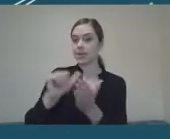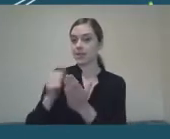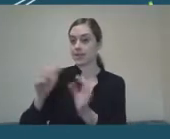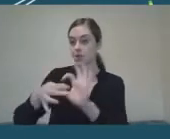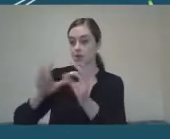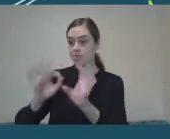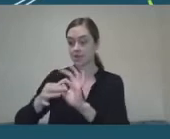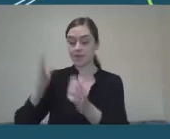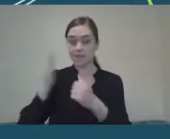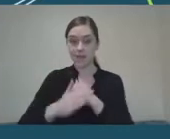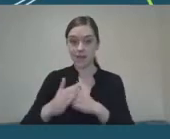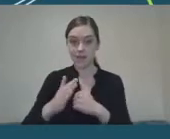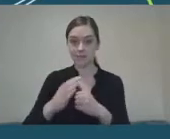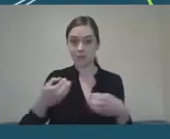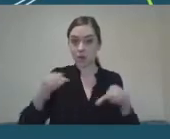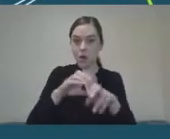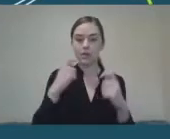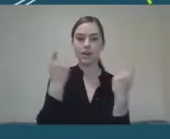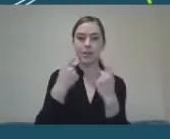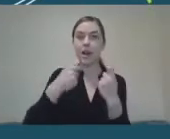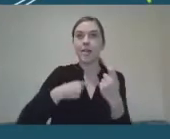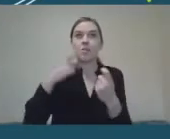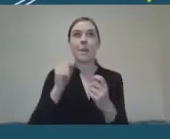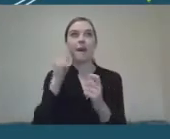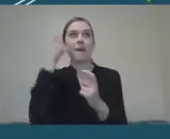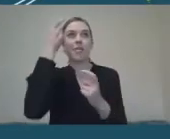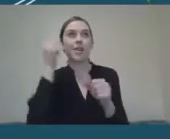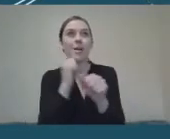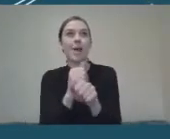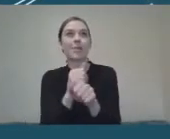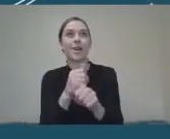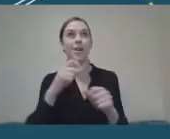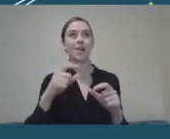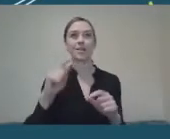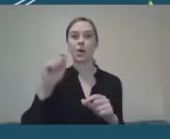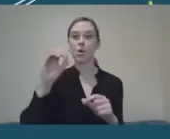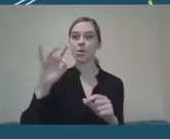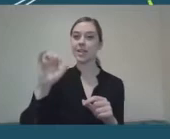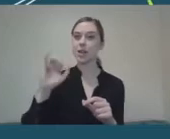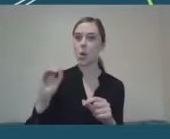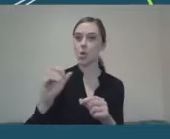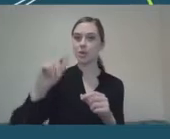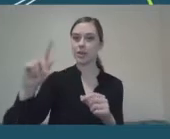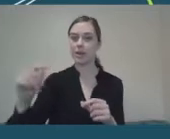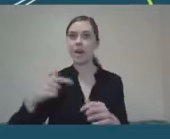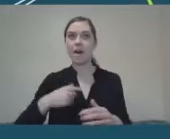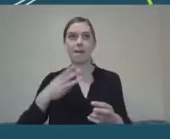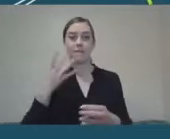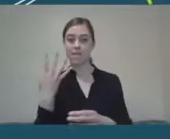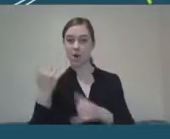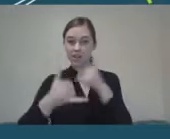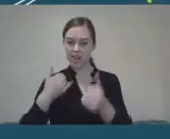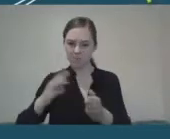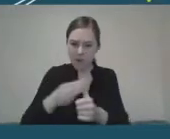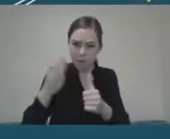ceremony, I remember dreaming of Tokyo 2020. I spent 4 years preparing for it and knowing that without a